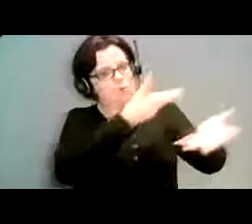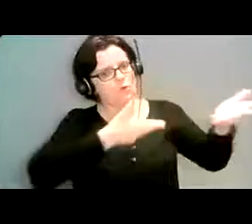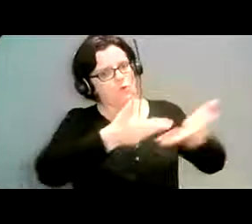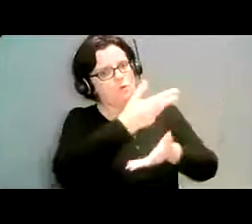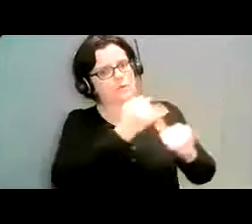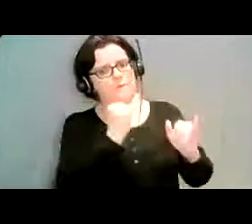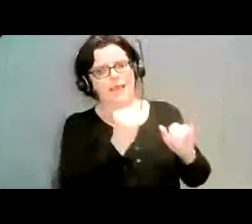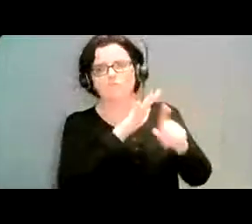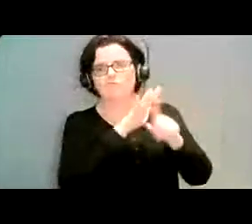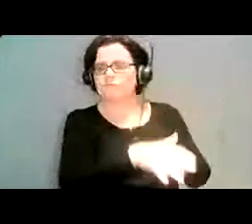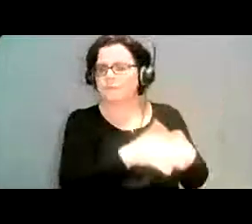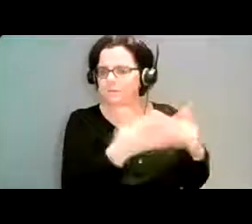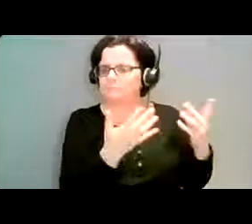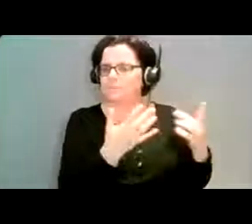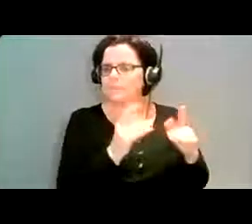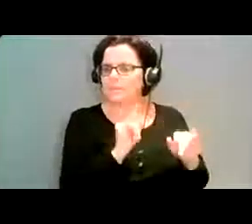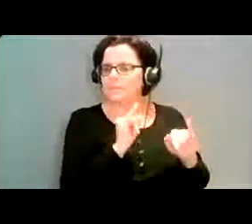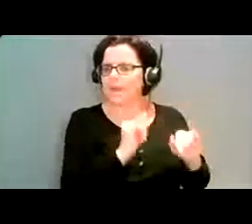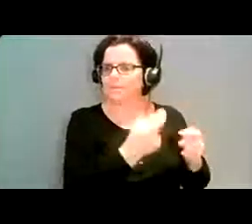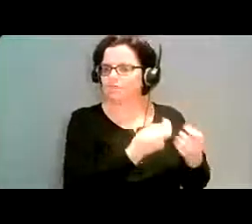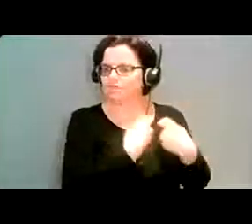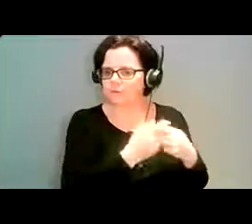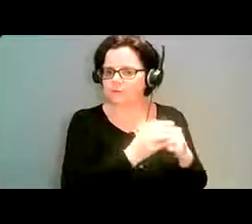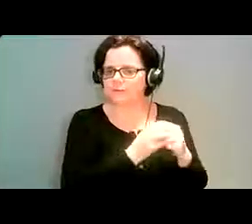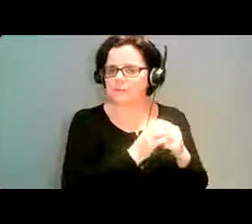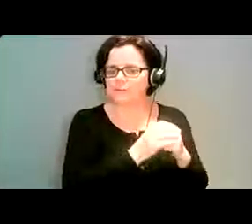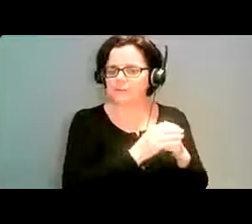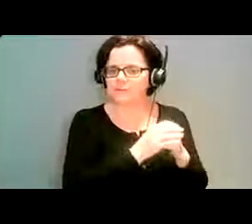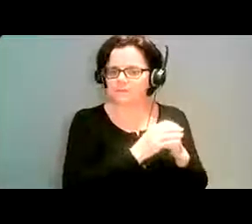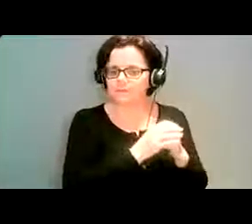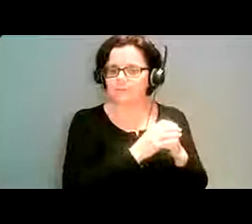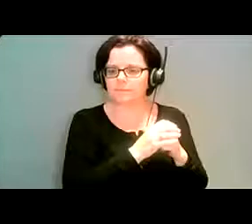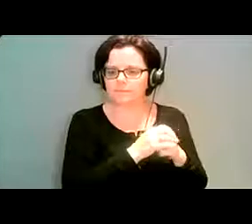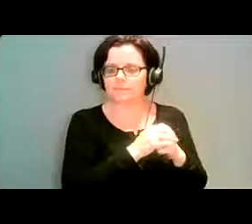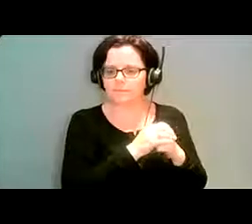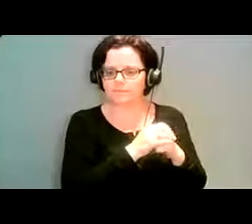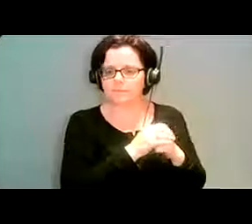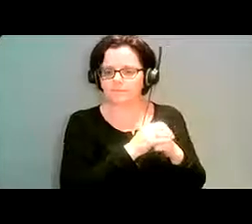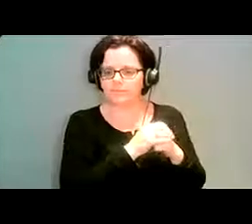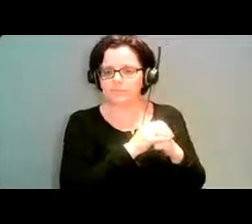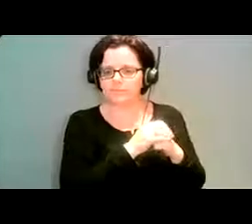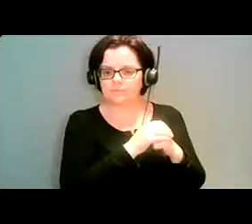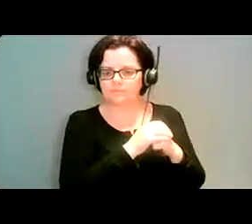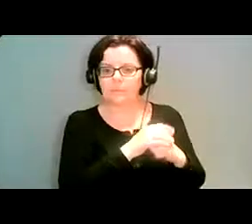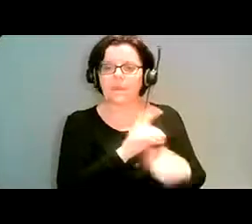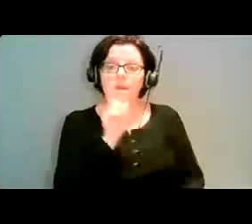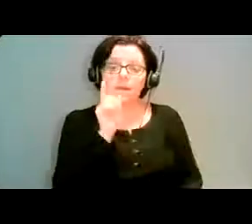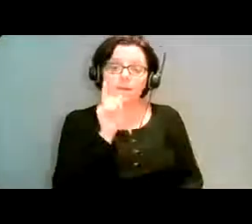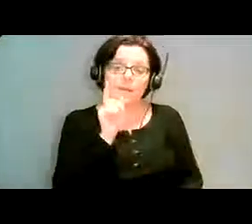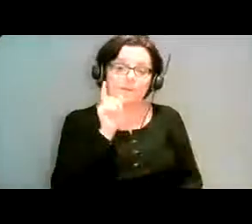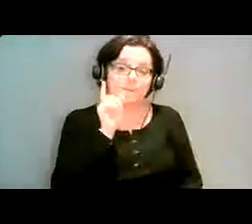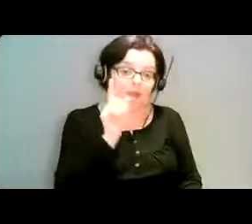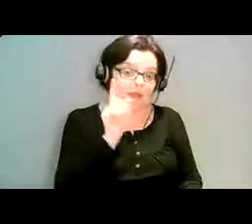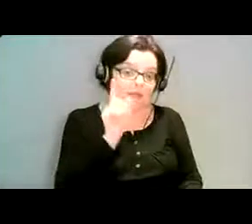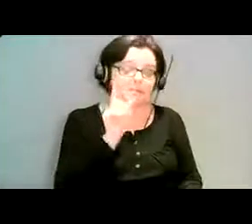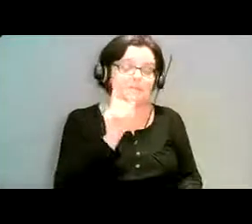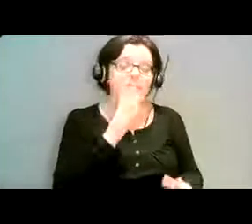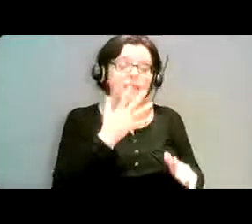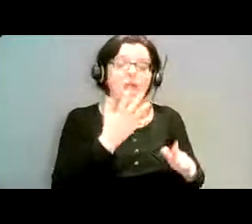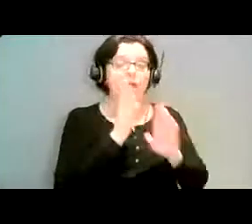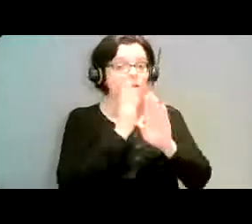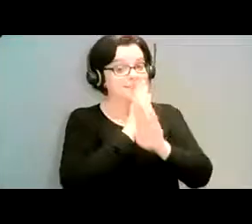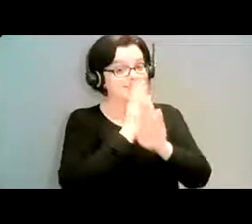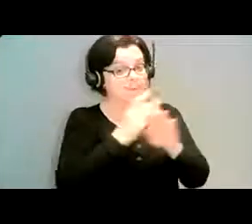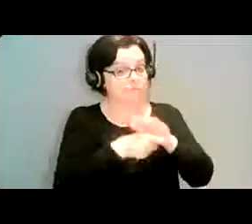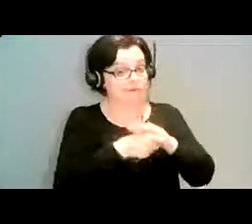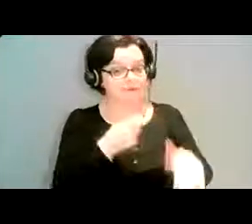the person who did the secret recording is also not such a of a good character, but they did take it